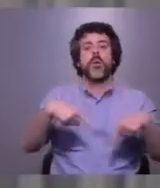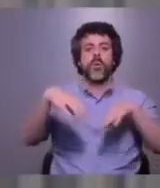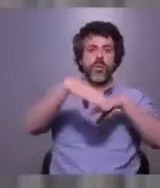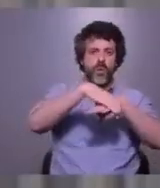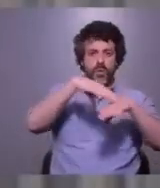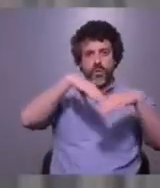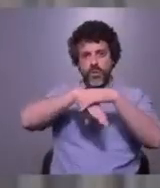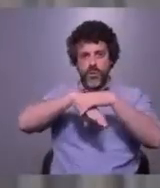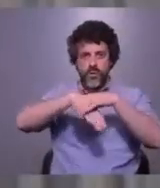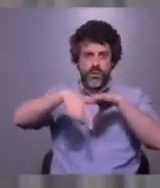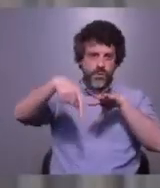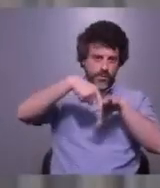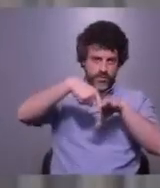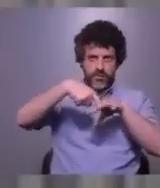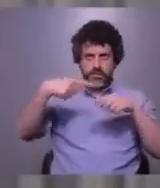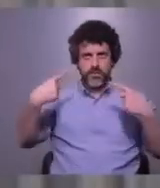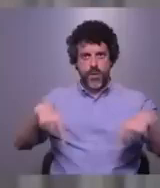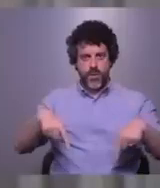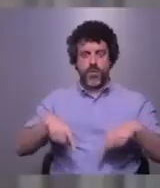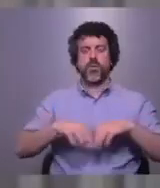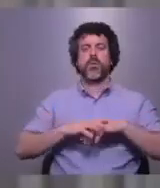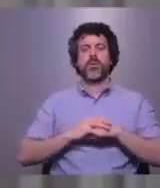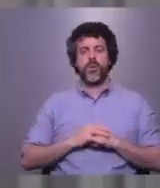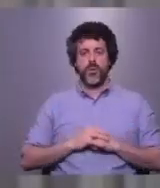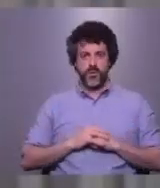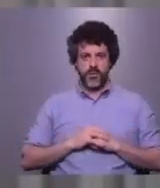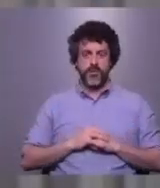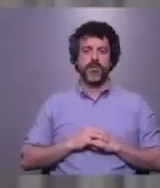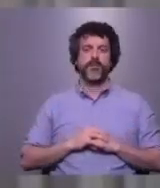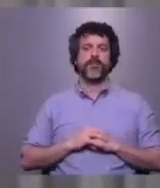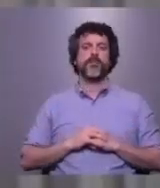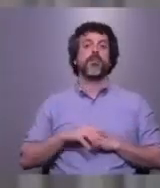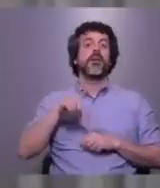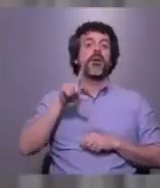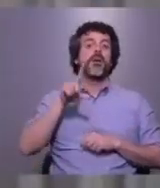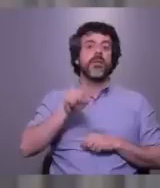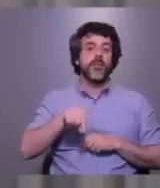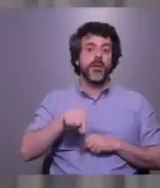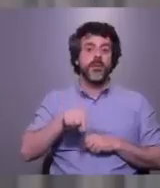They were, however, to wear sandals,